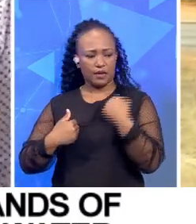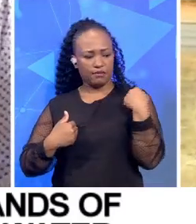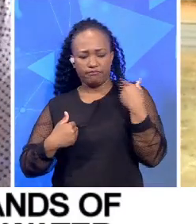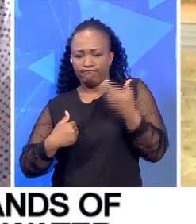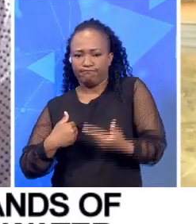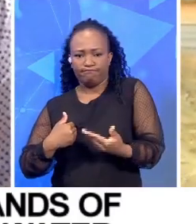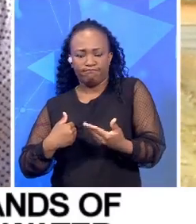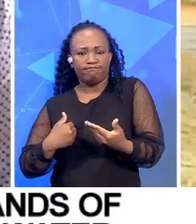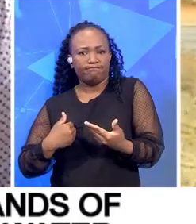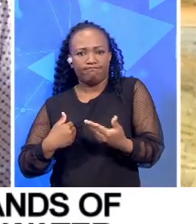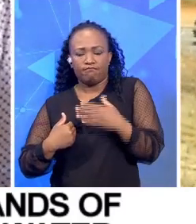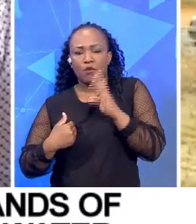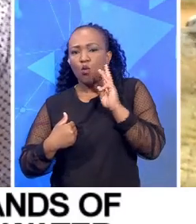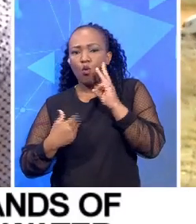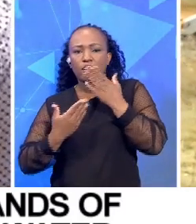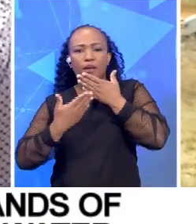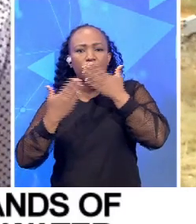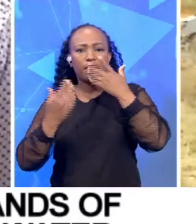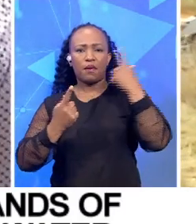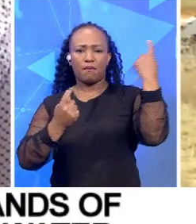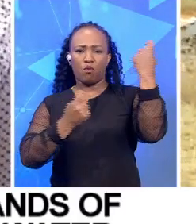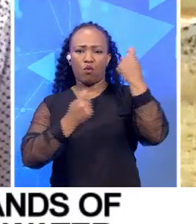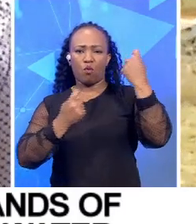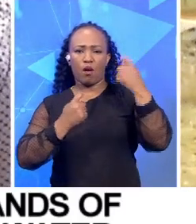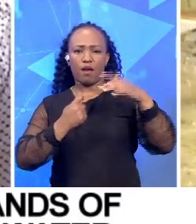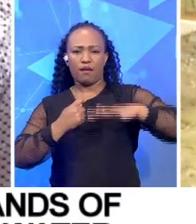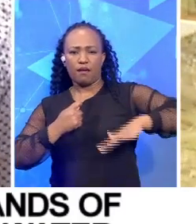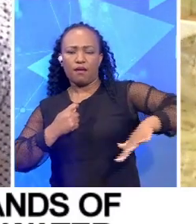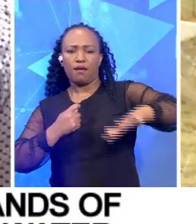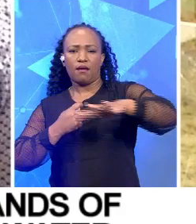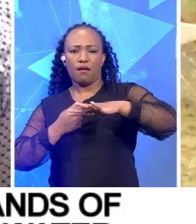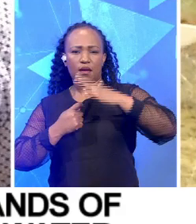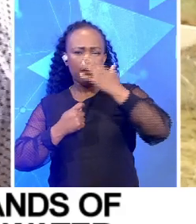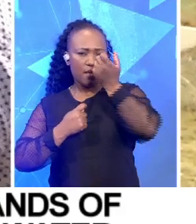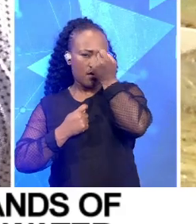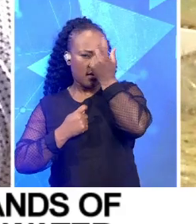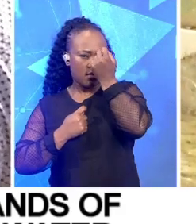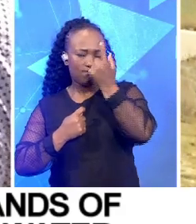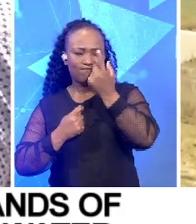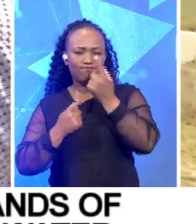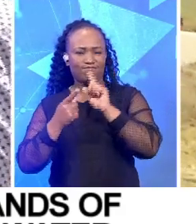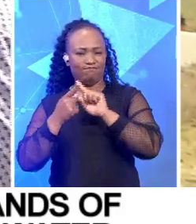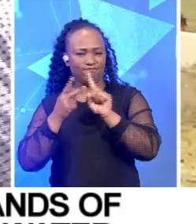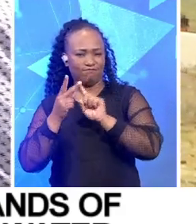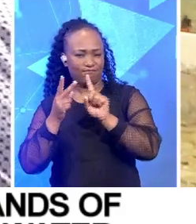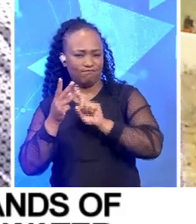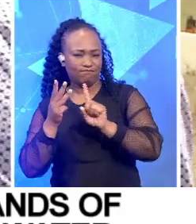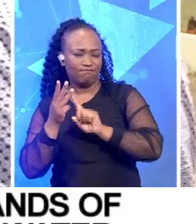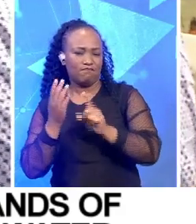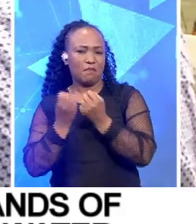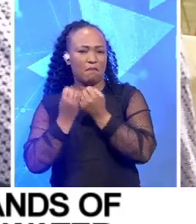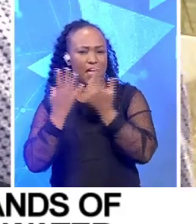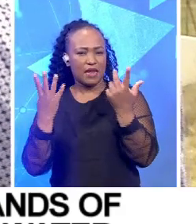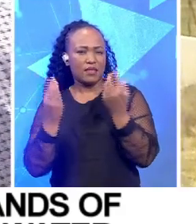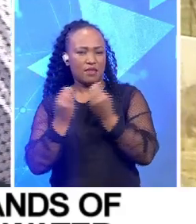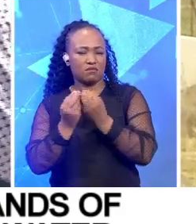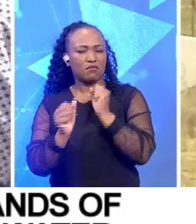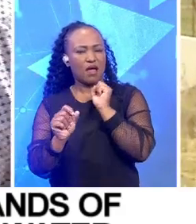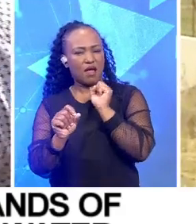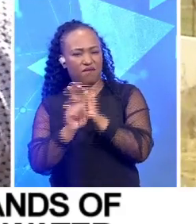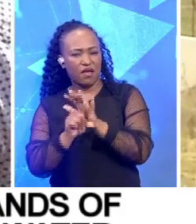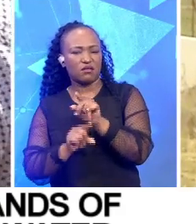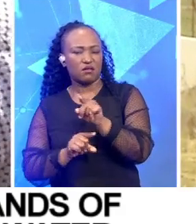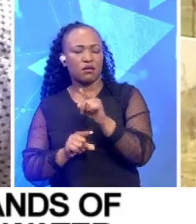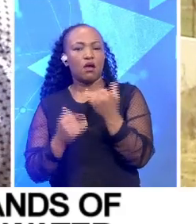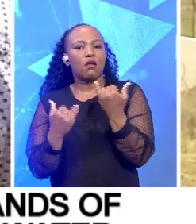water in Polokwane, and I understand there is a multifaceted phenomenon. There are other factors that cause this. What is the